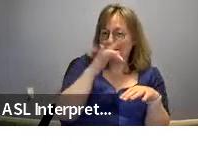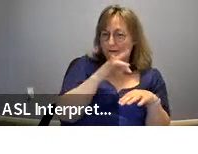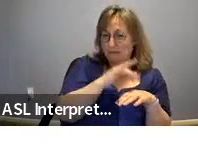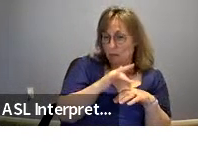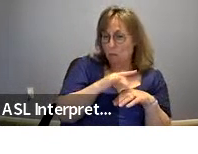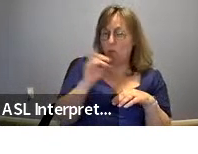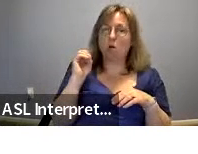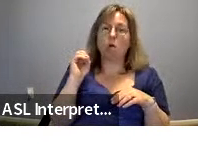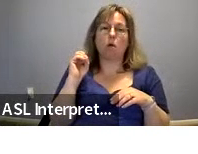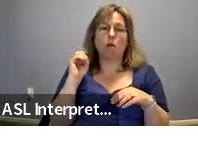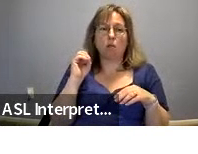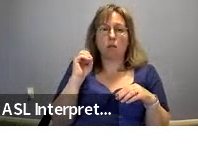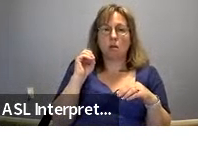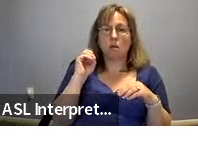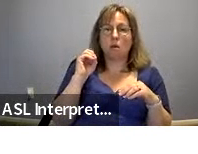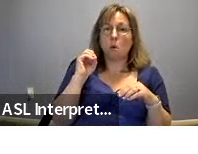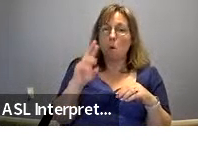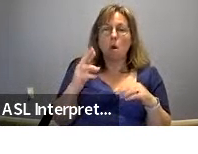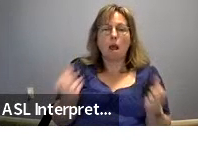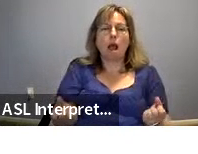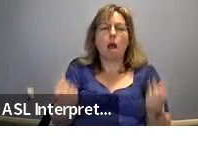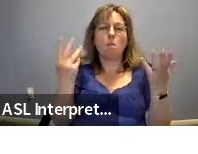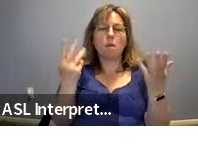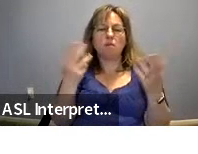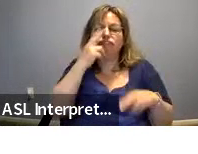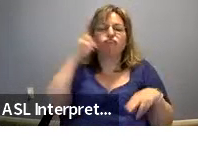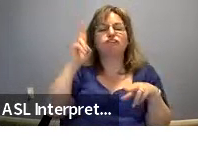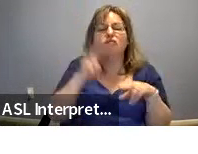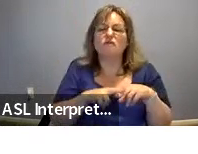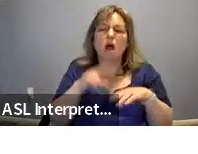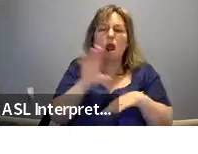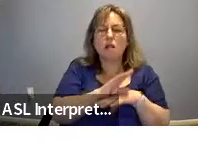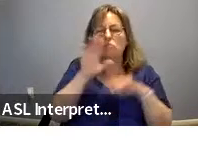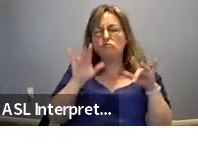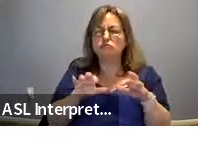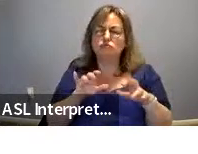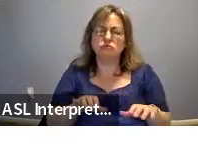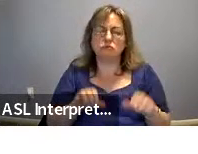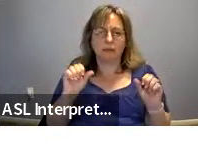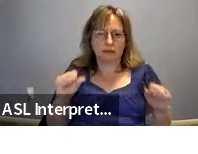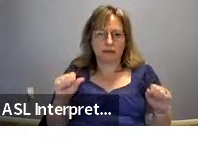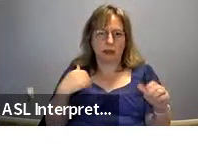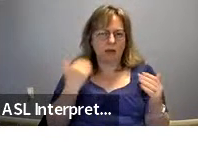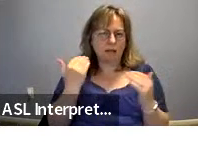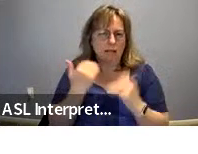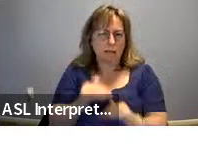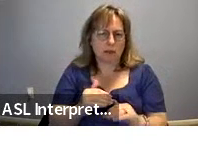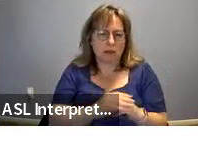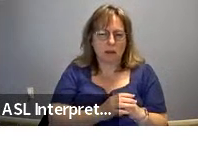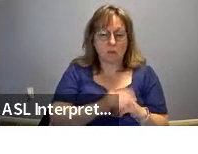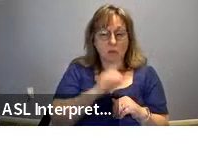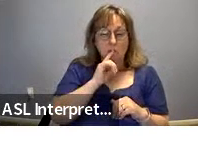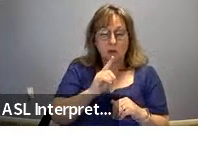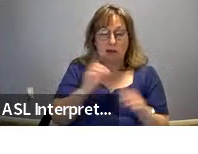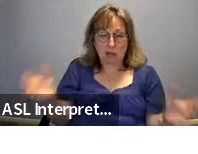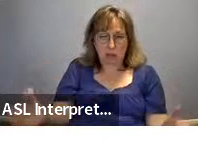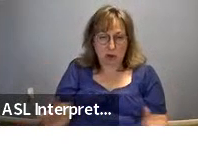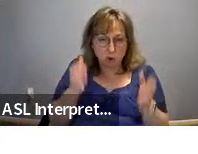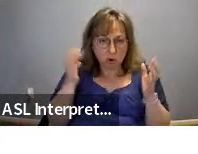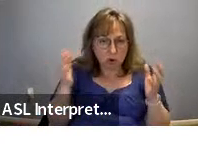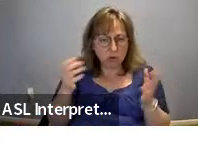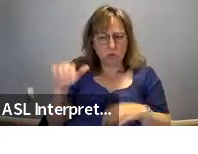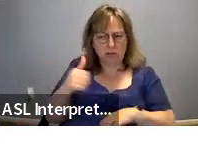use is okay in your home. We encourage you to talk with your student and establish rules that make sense for